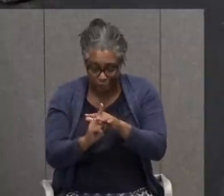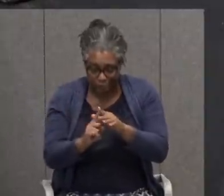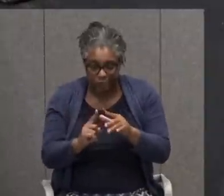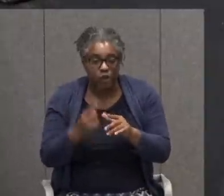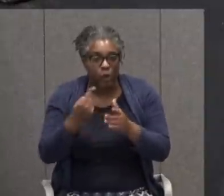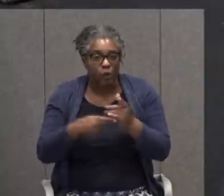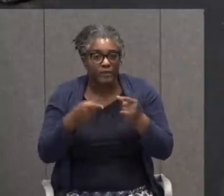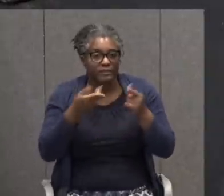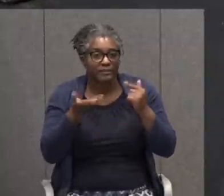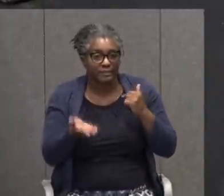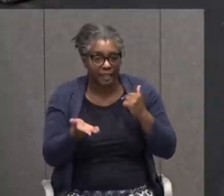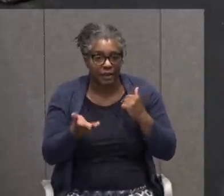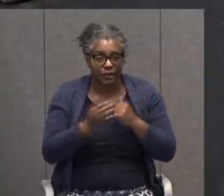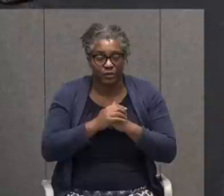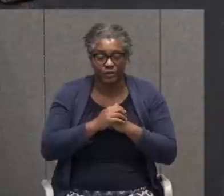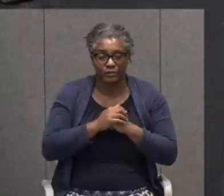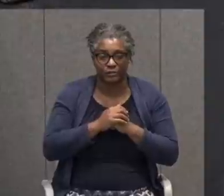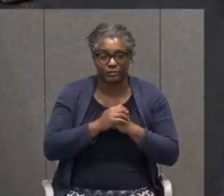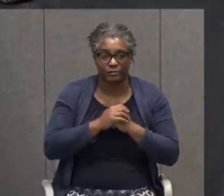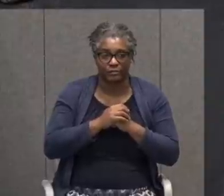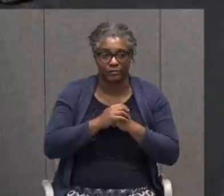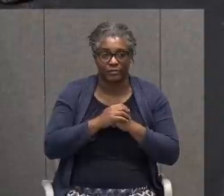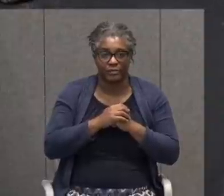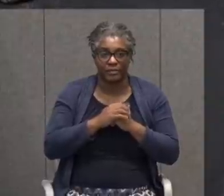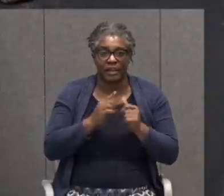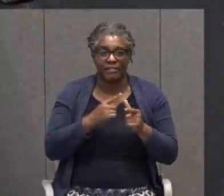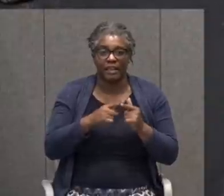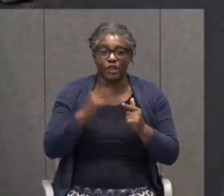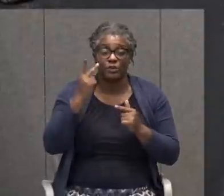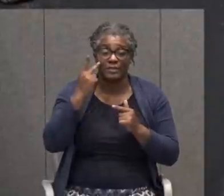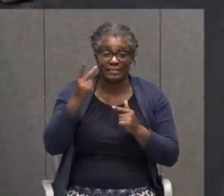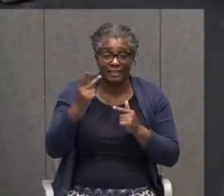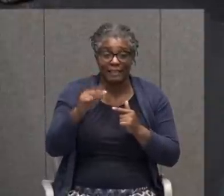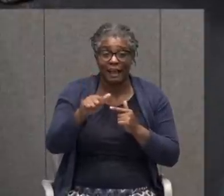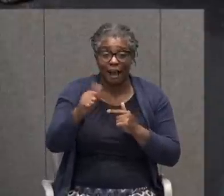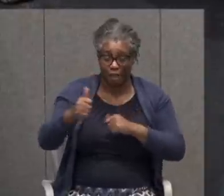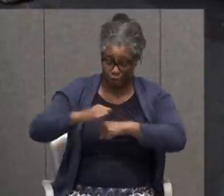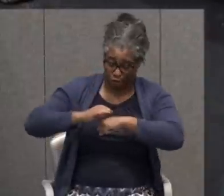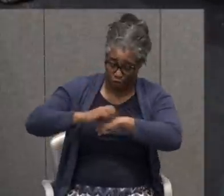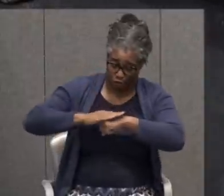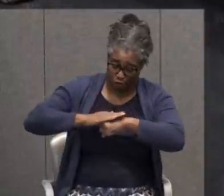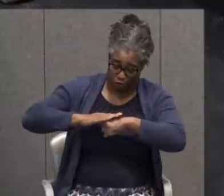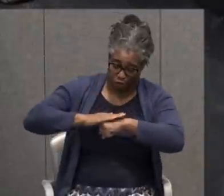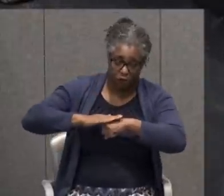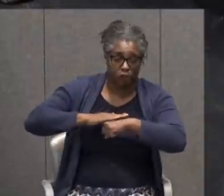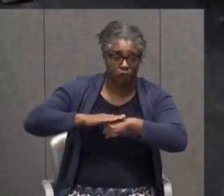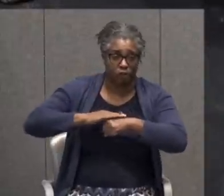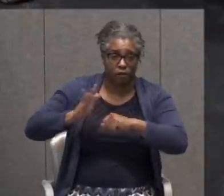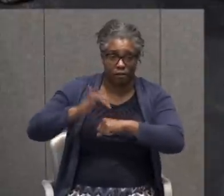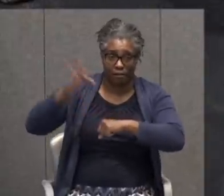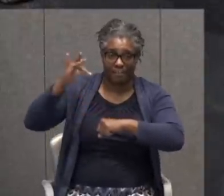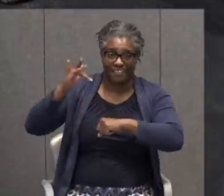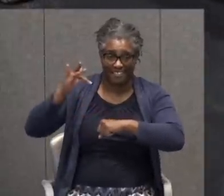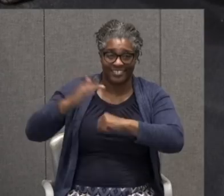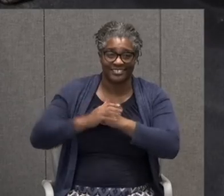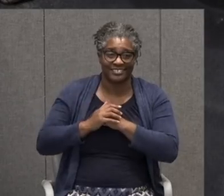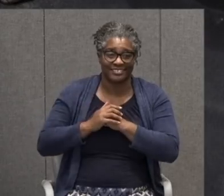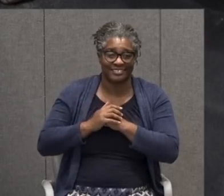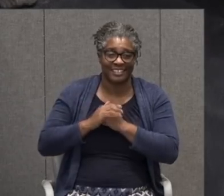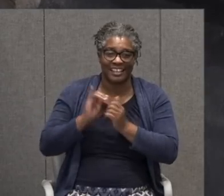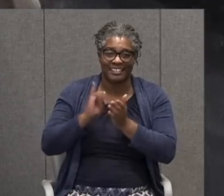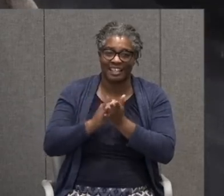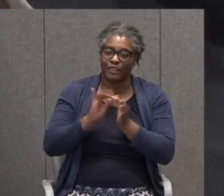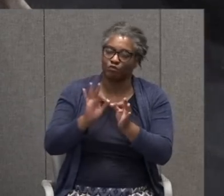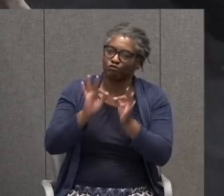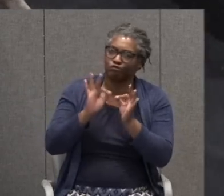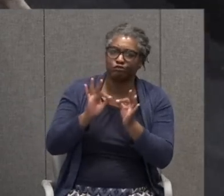the beautiful polished fossils that Ms. Jacobson purchased are shiny and just amazing with detail.